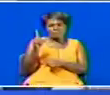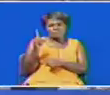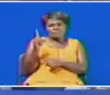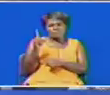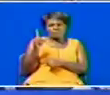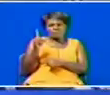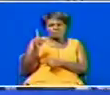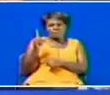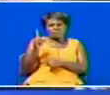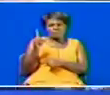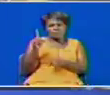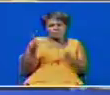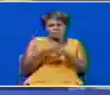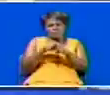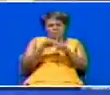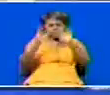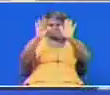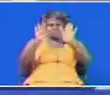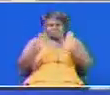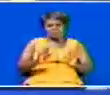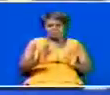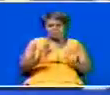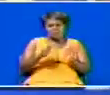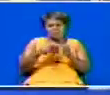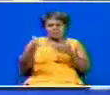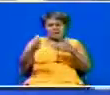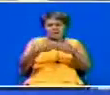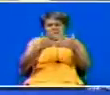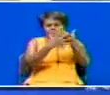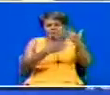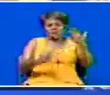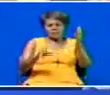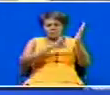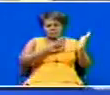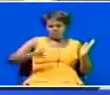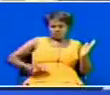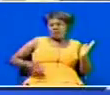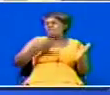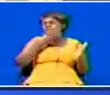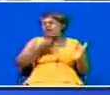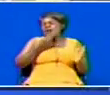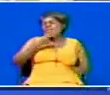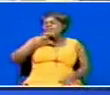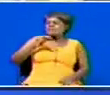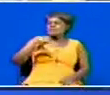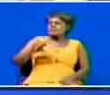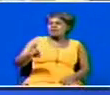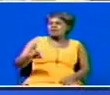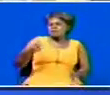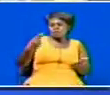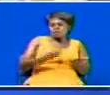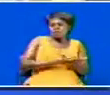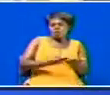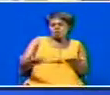Amen. The vine also signifying the blood of Christ. In the name of the Father, and of the Son, and of the